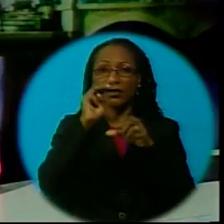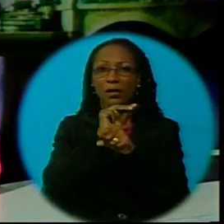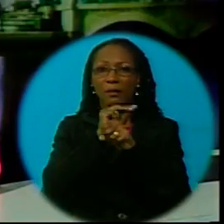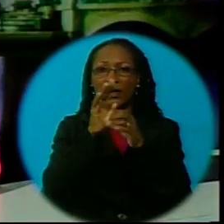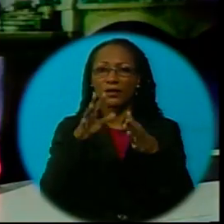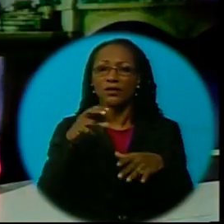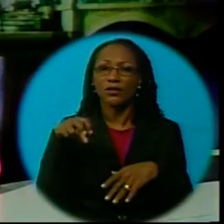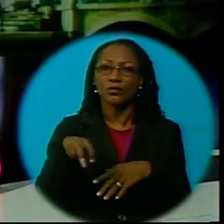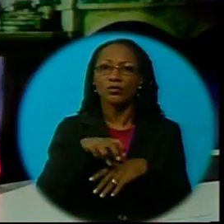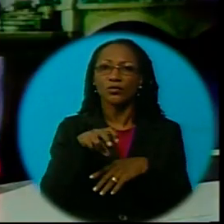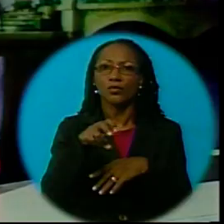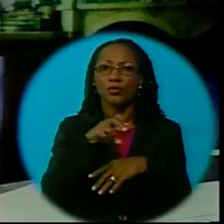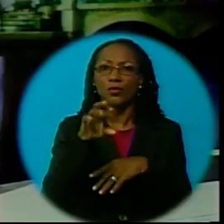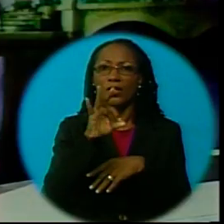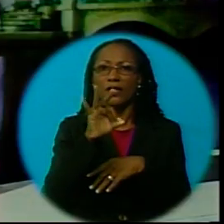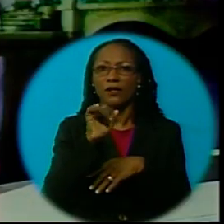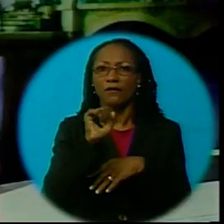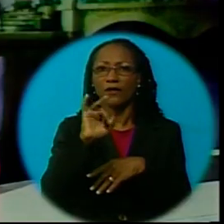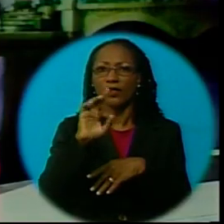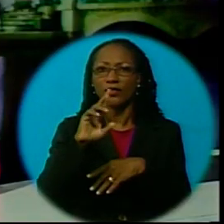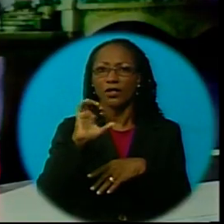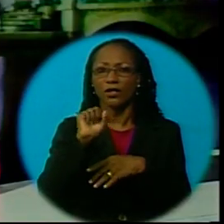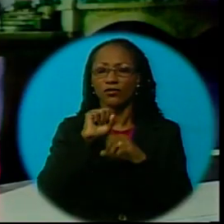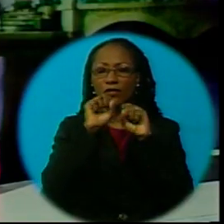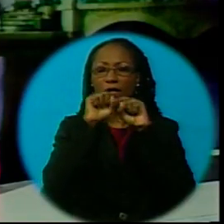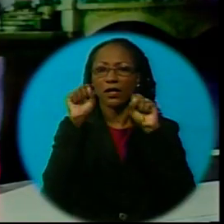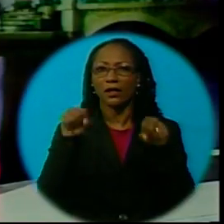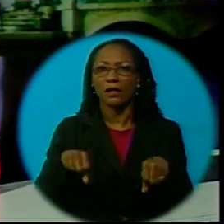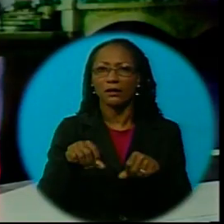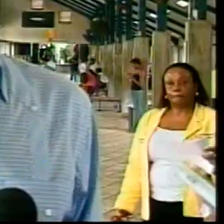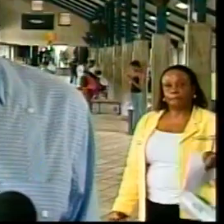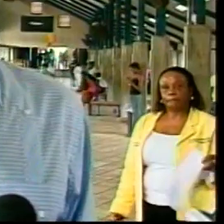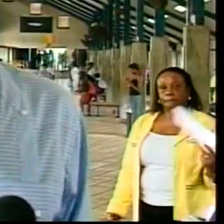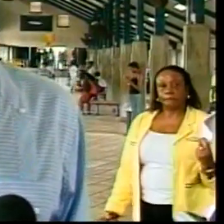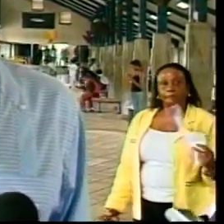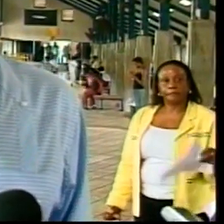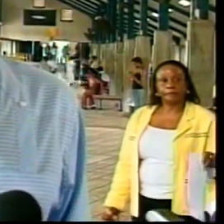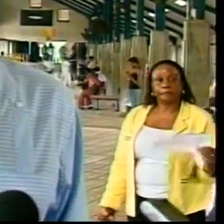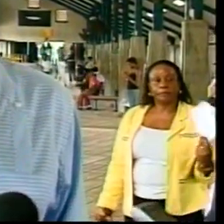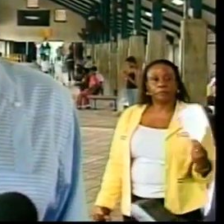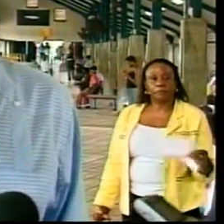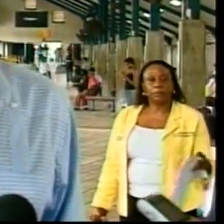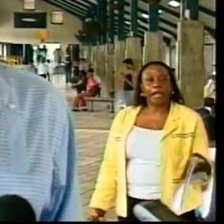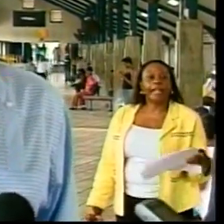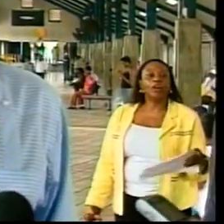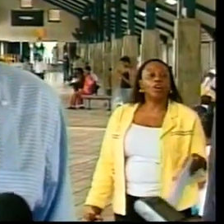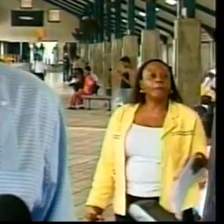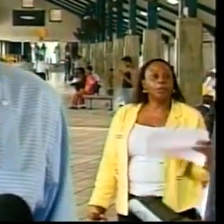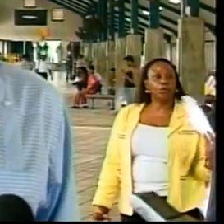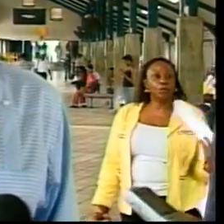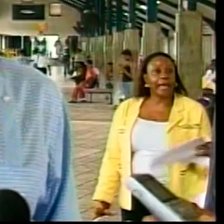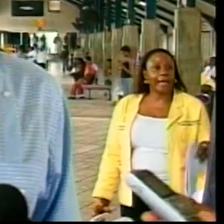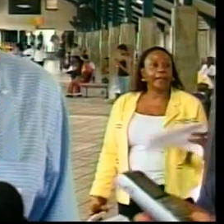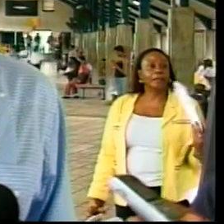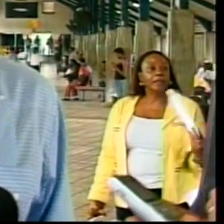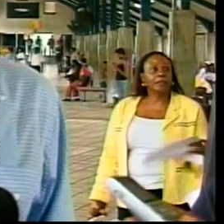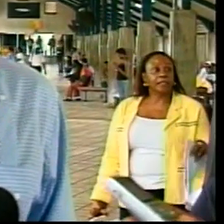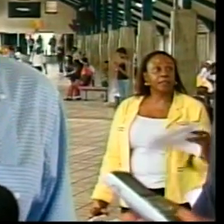officials, toured the Fairchild Street bus terminal. I wouldn't go any further into that, but it will be a